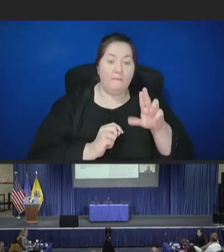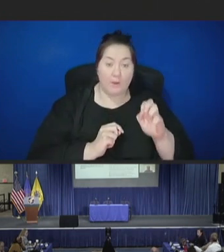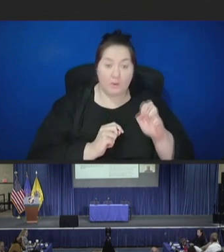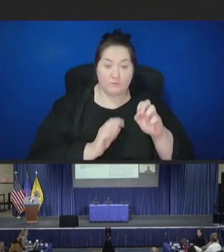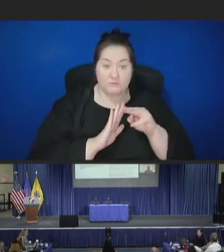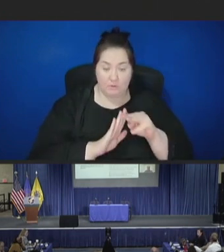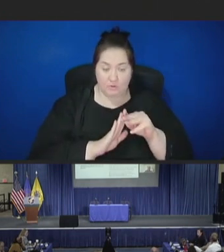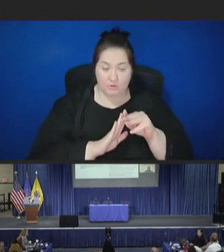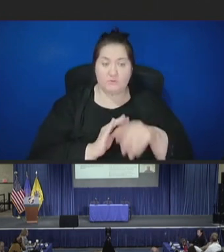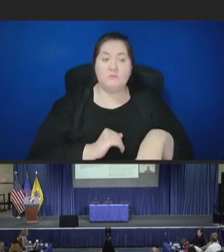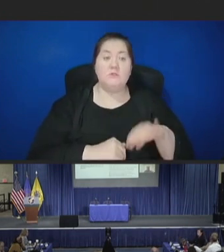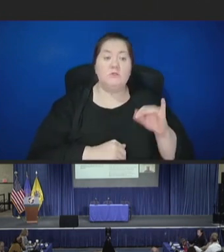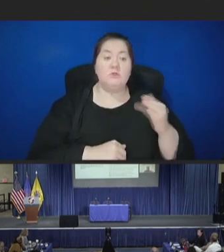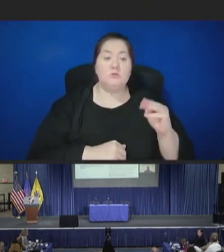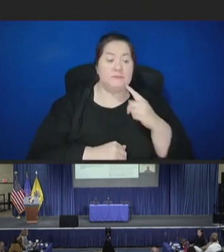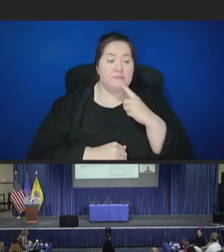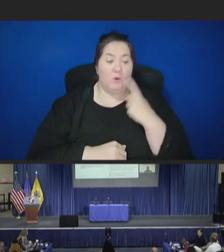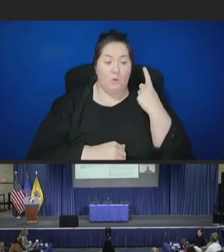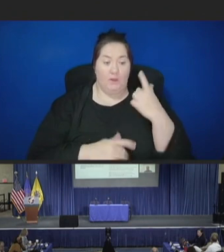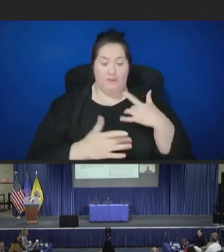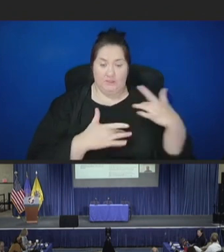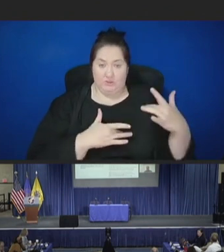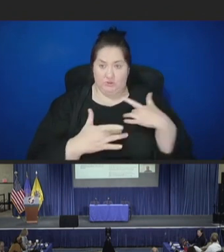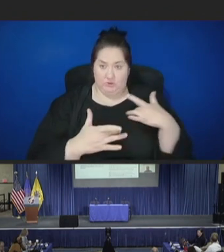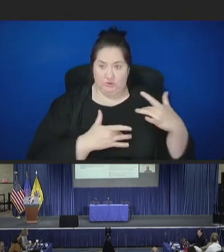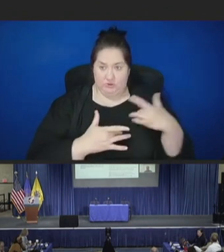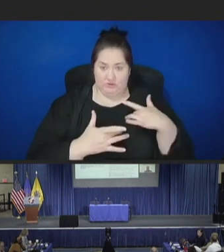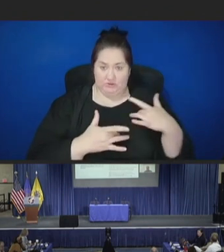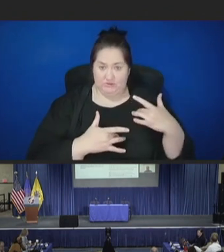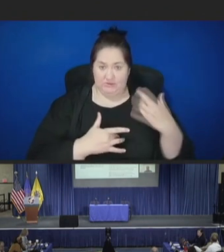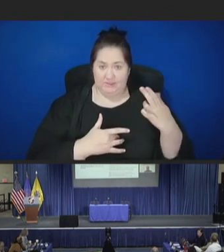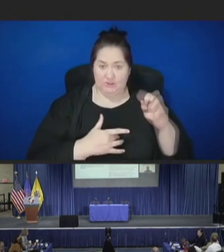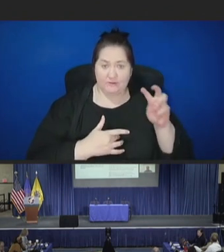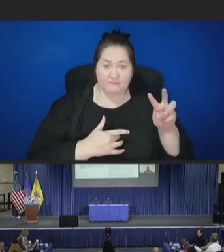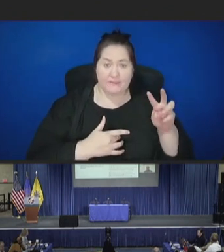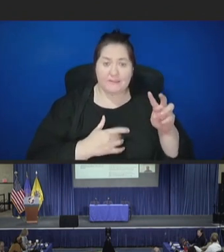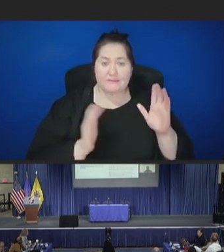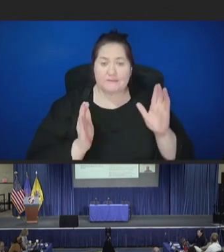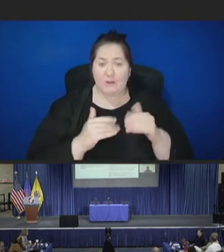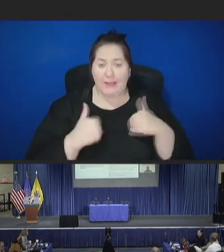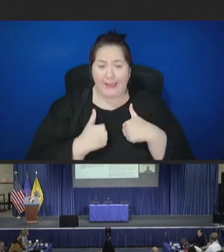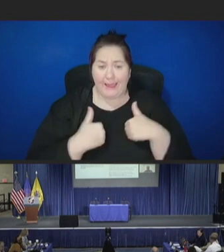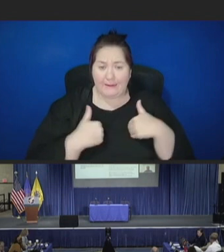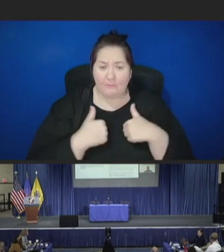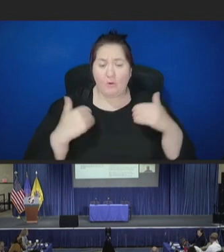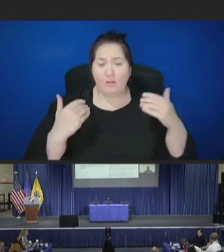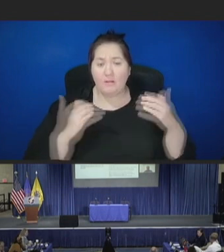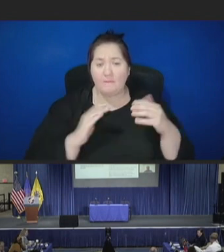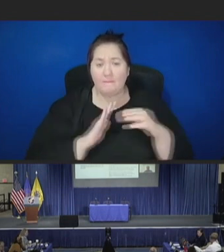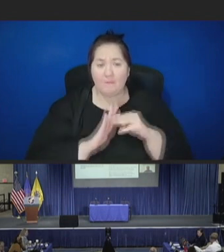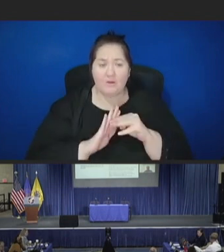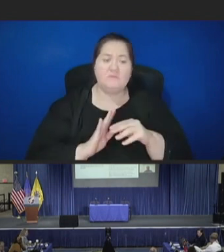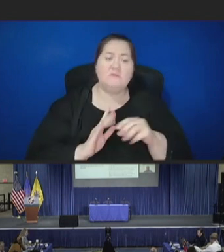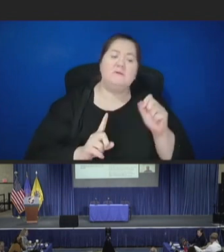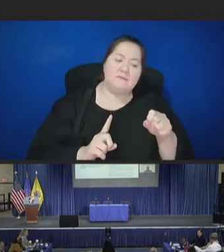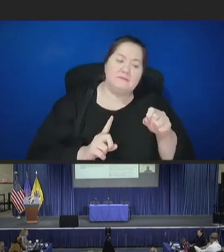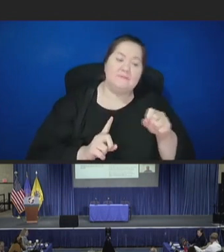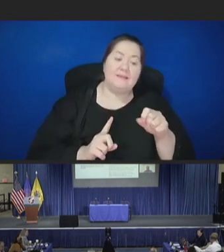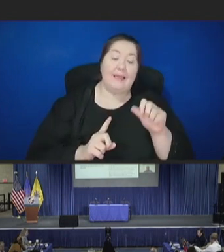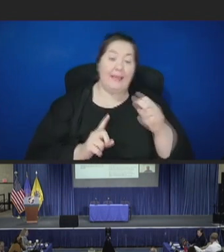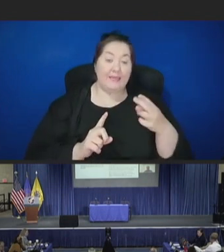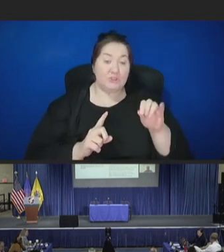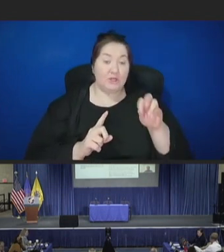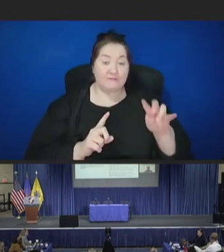Jim mentioned that one of the concerns about HIV is we don't have any good small animal models, which is true for HIV infection.